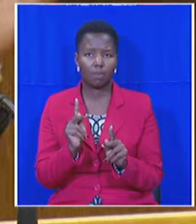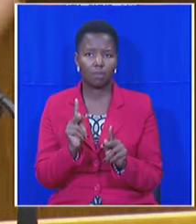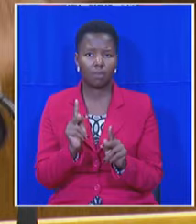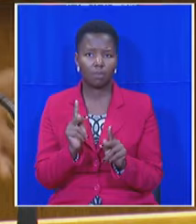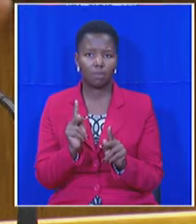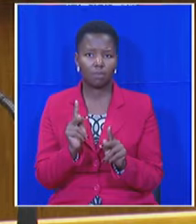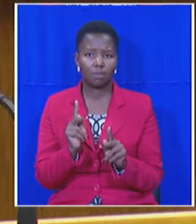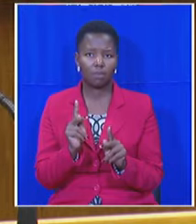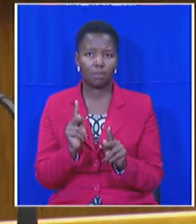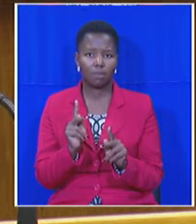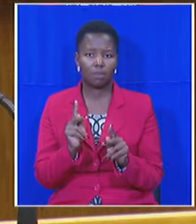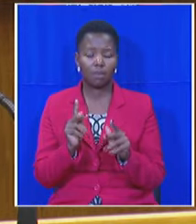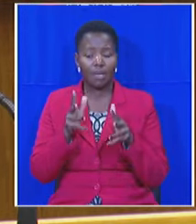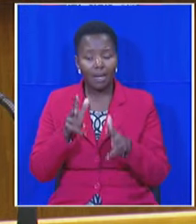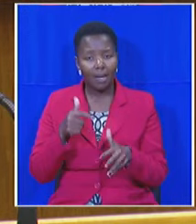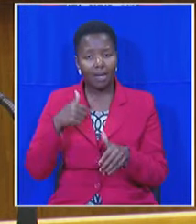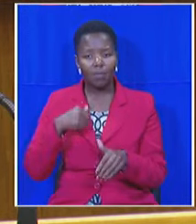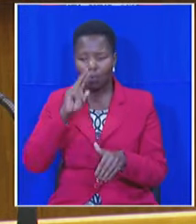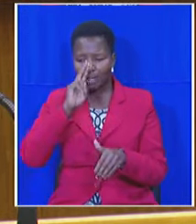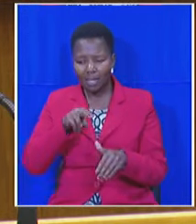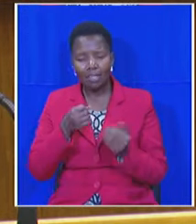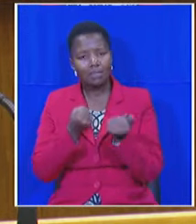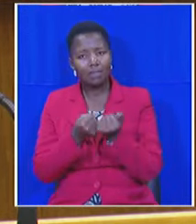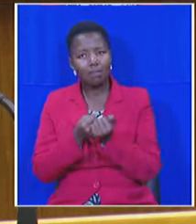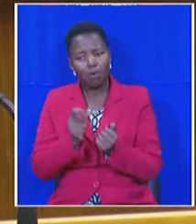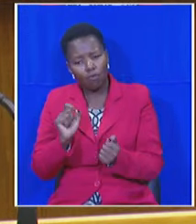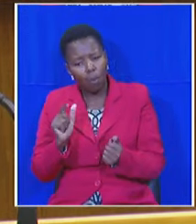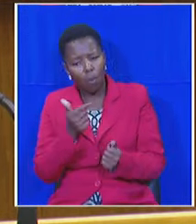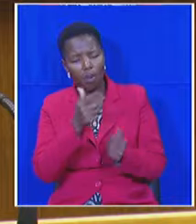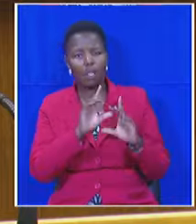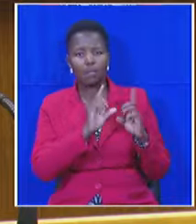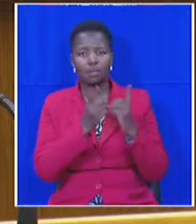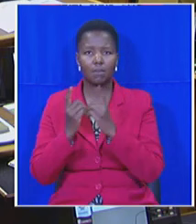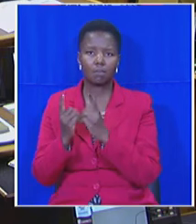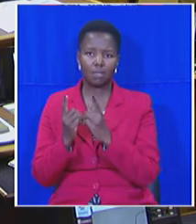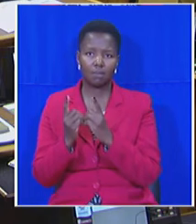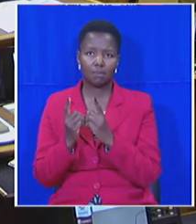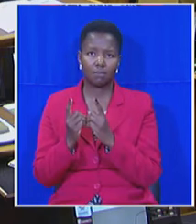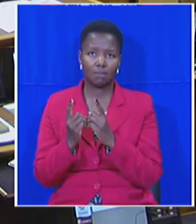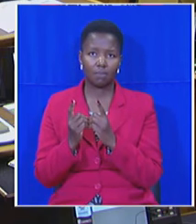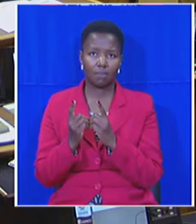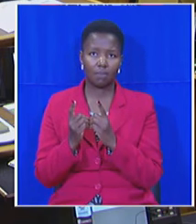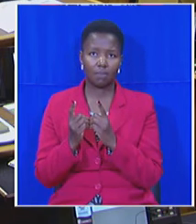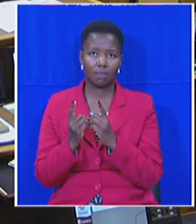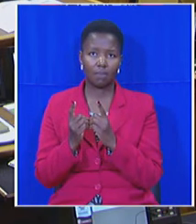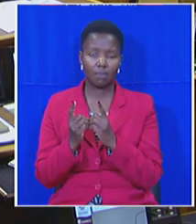tšwa dikgorong ka moka gore kala le bodidi di fele mo South Africa. Re a Ra leboga. leboga.